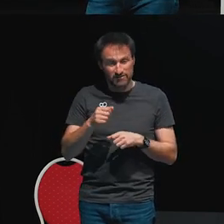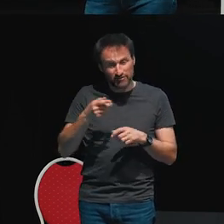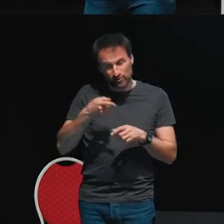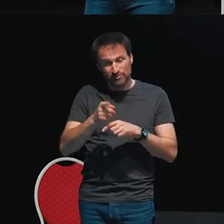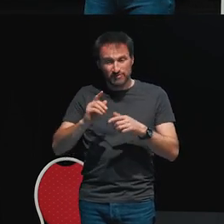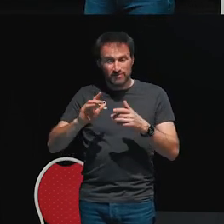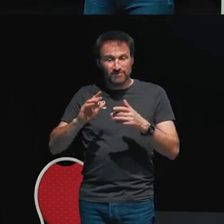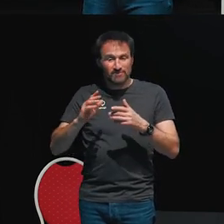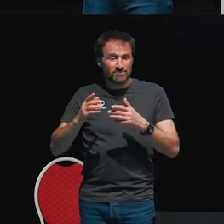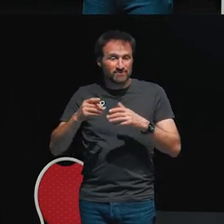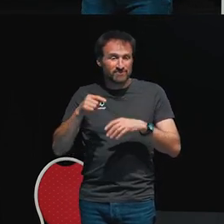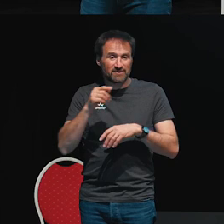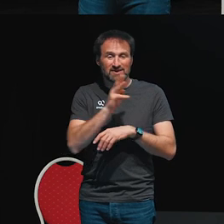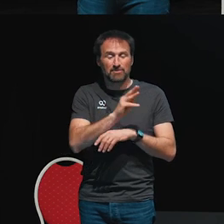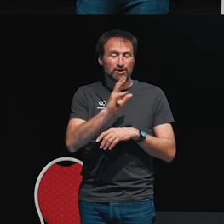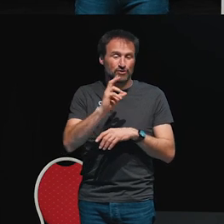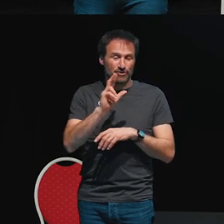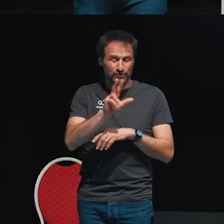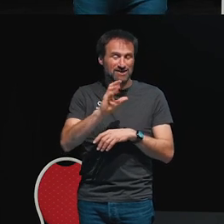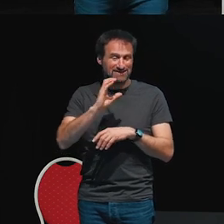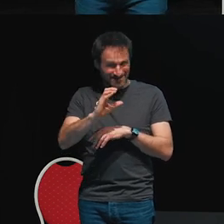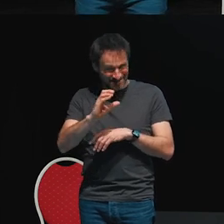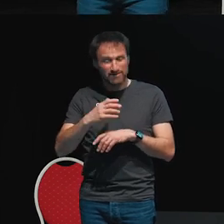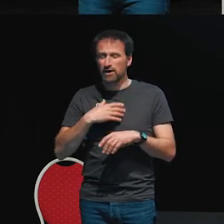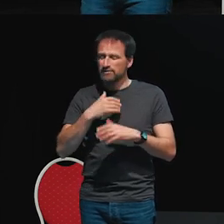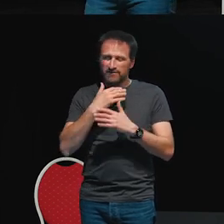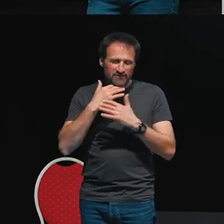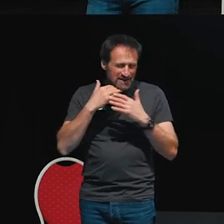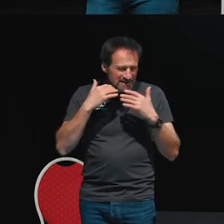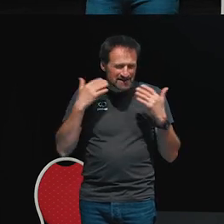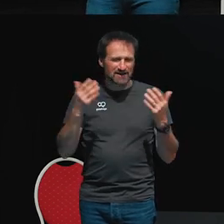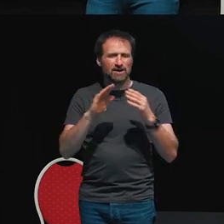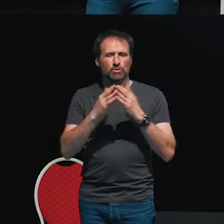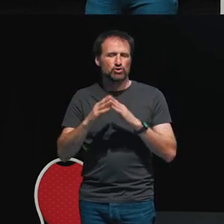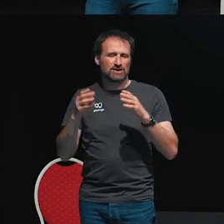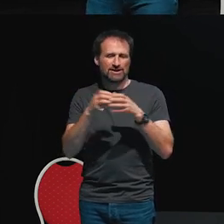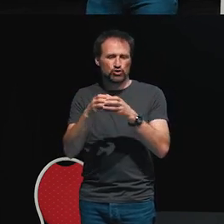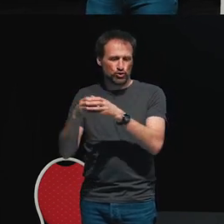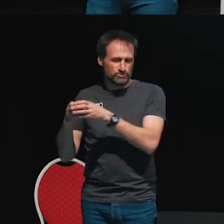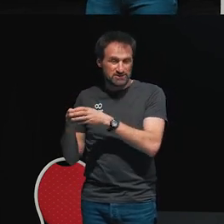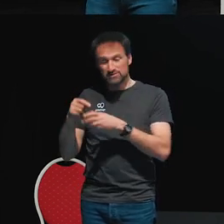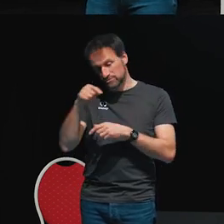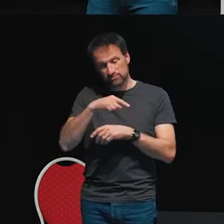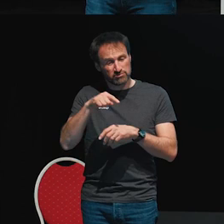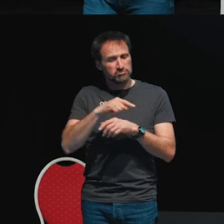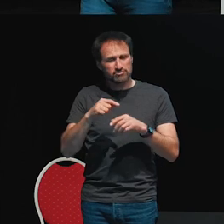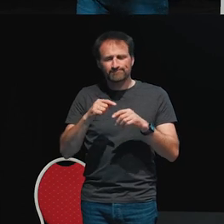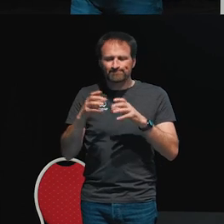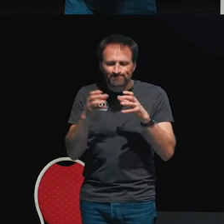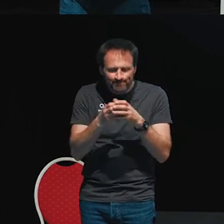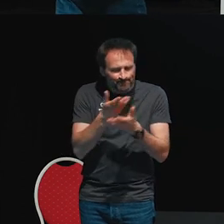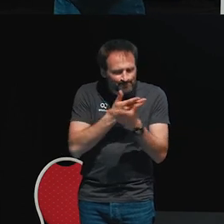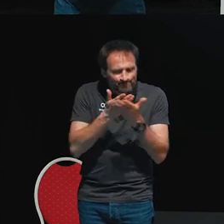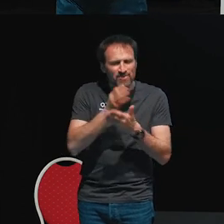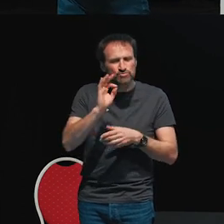the get-go. So W3C also have many, many, many community groups that is gathering to discuss